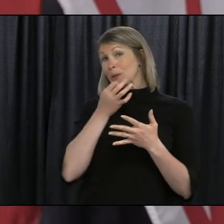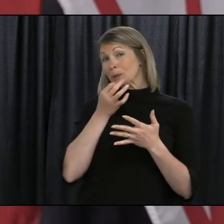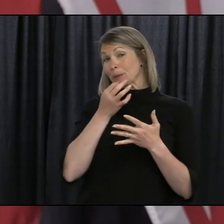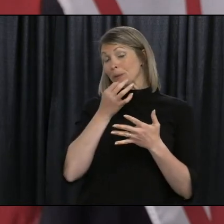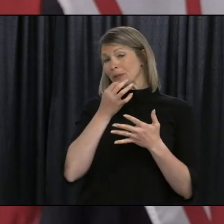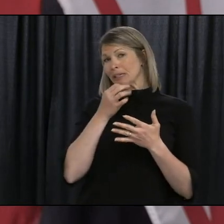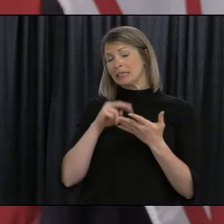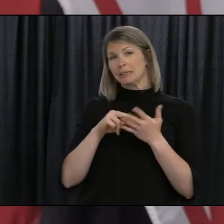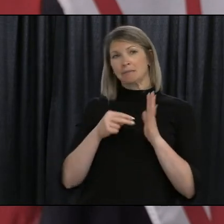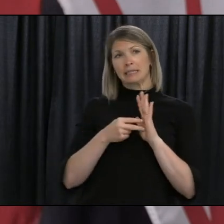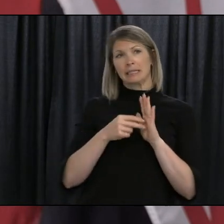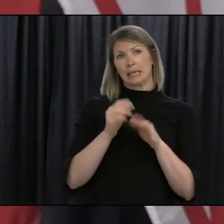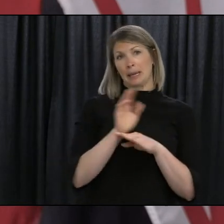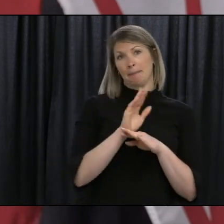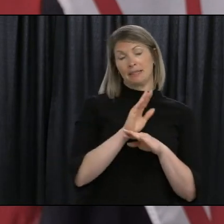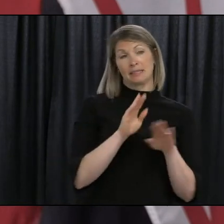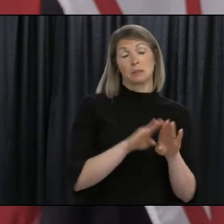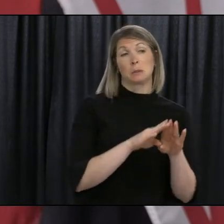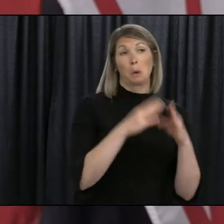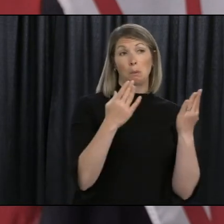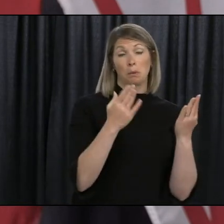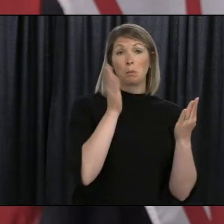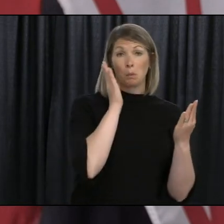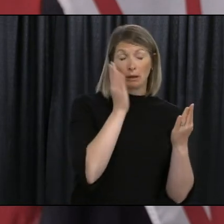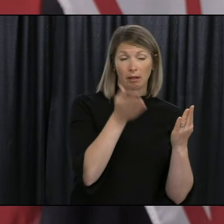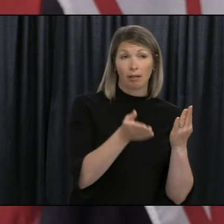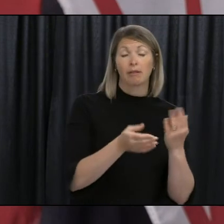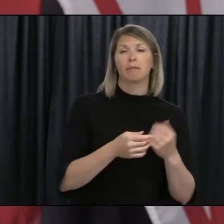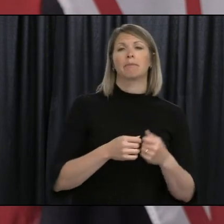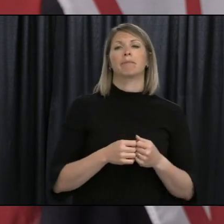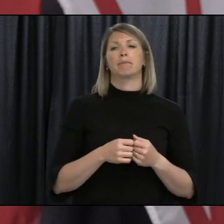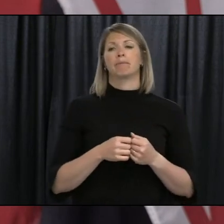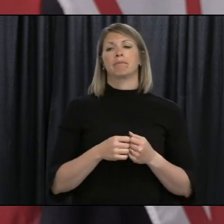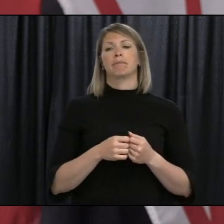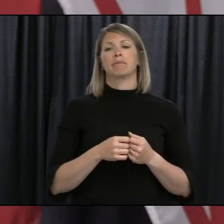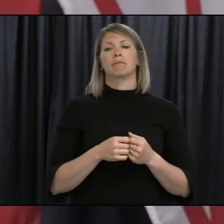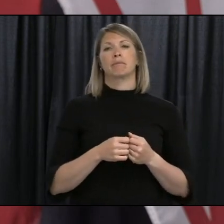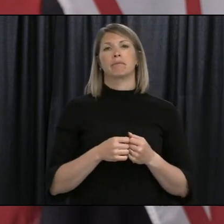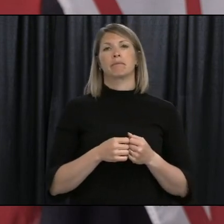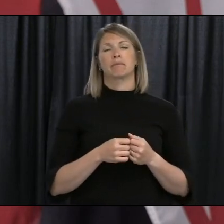more businesses able to open. We don't yet